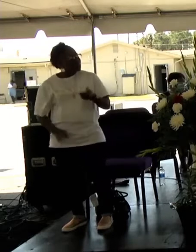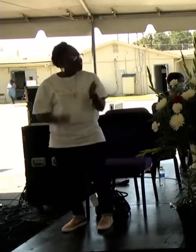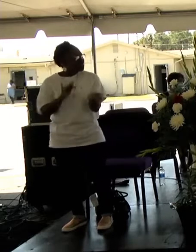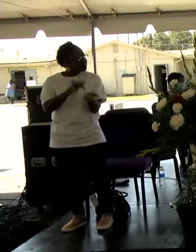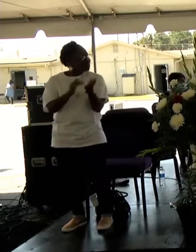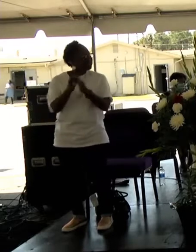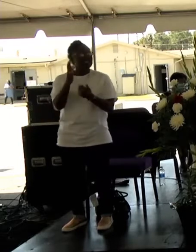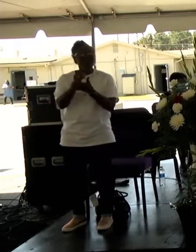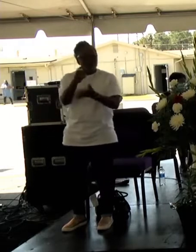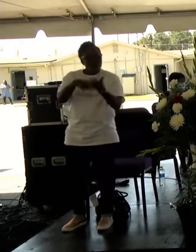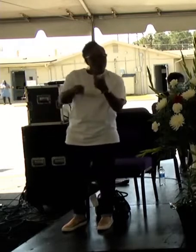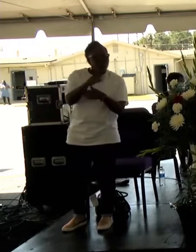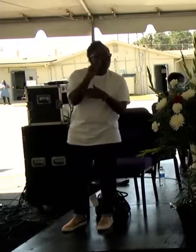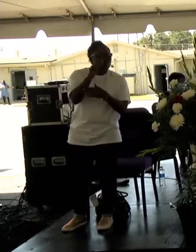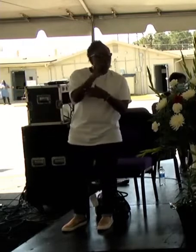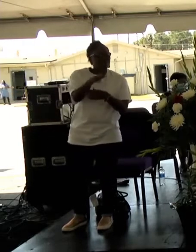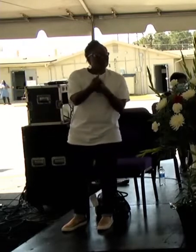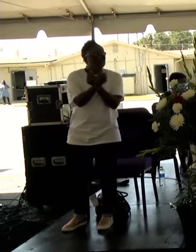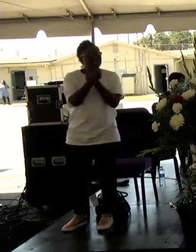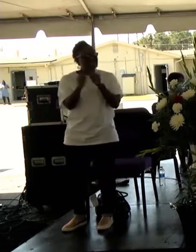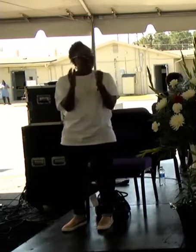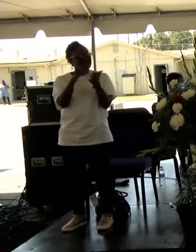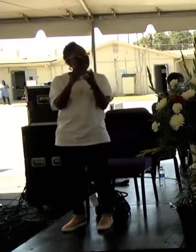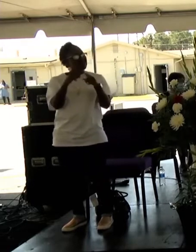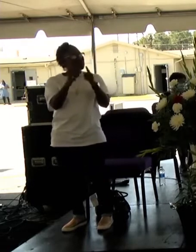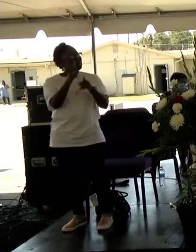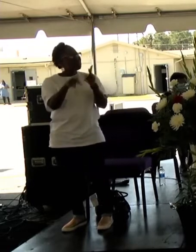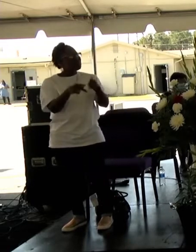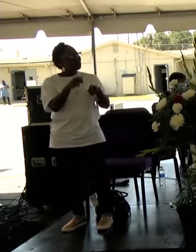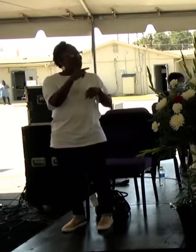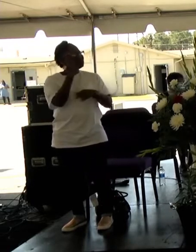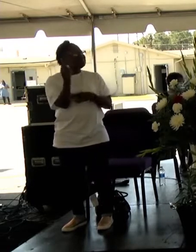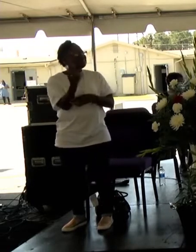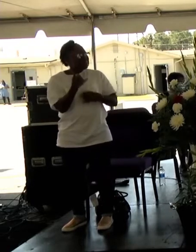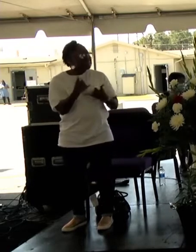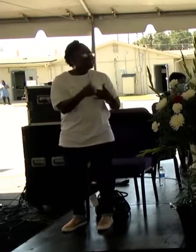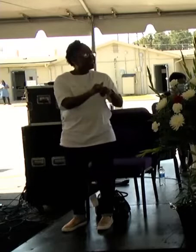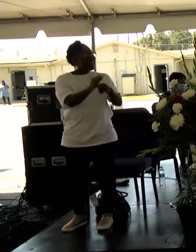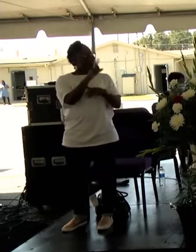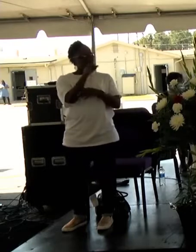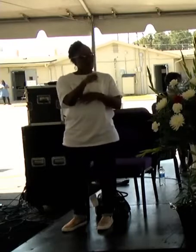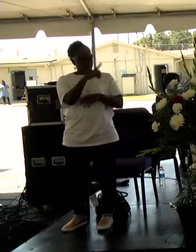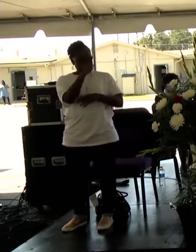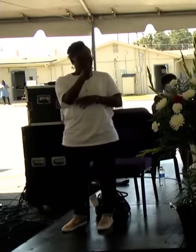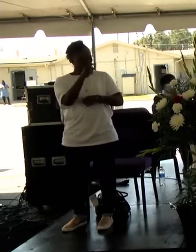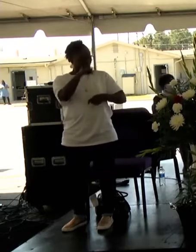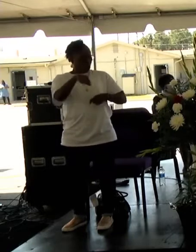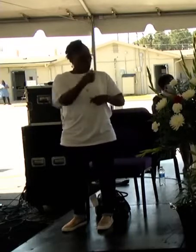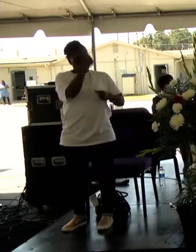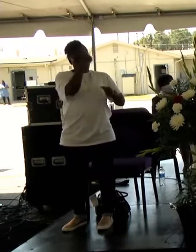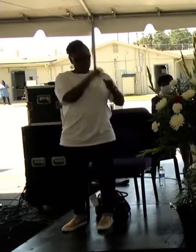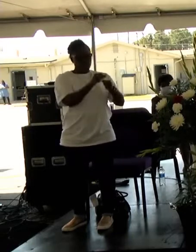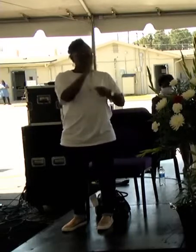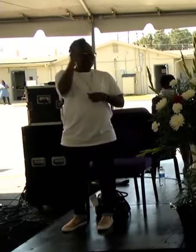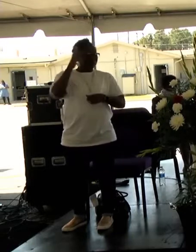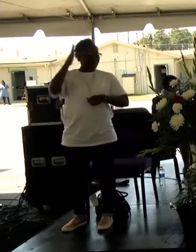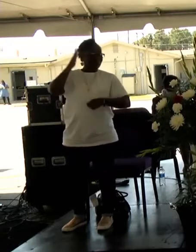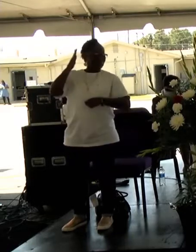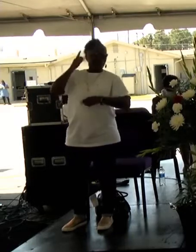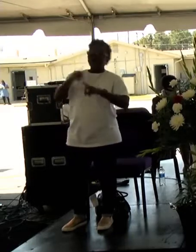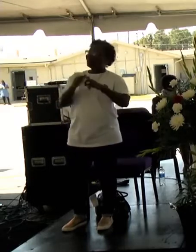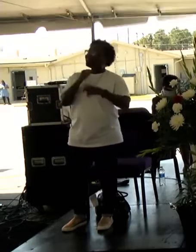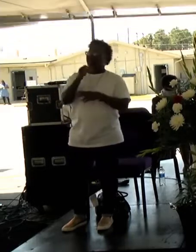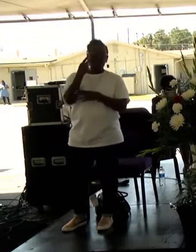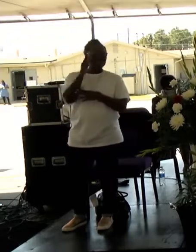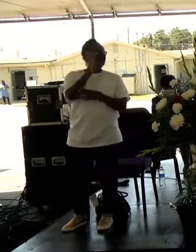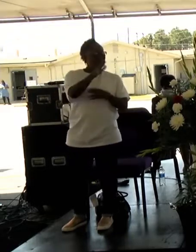some of y'all know you're bona fide saved again, but people question because they remember your then but don't see your now. And let me tell you, you ought to thank that